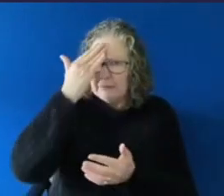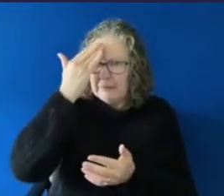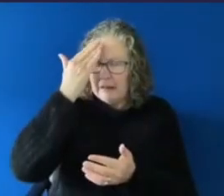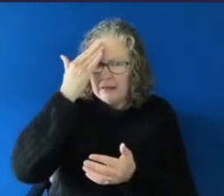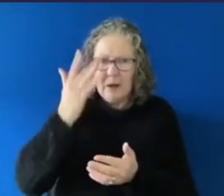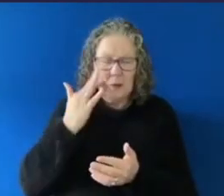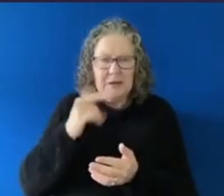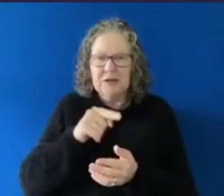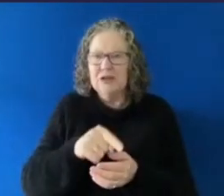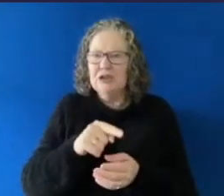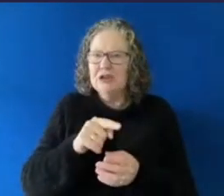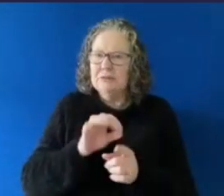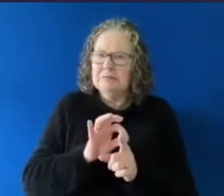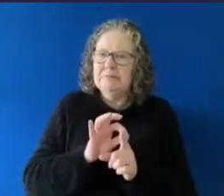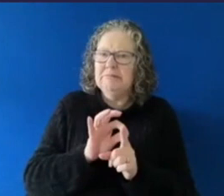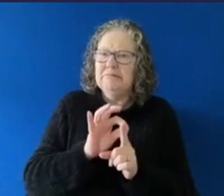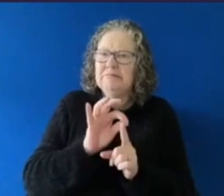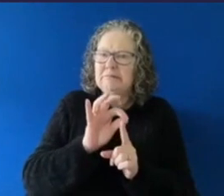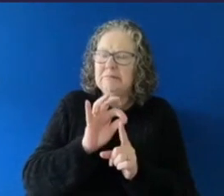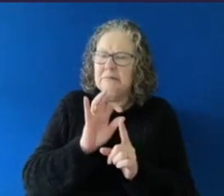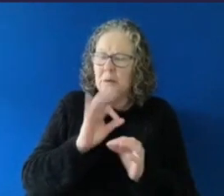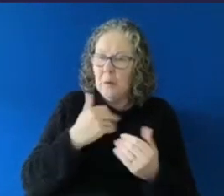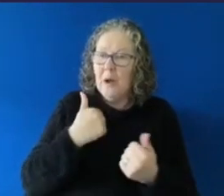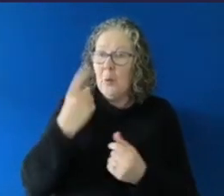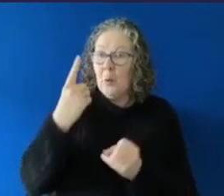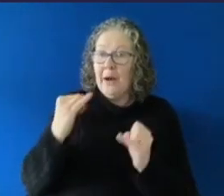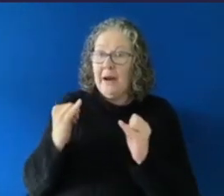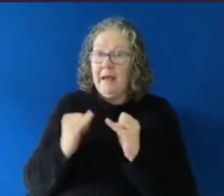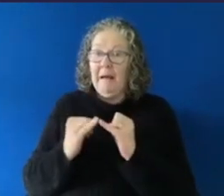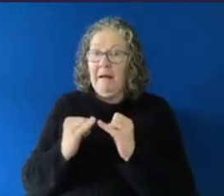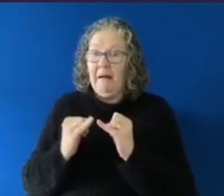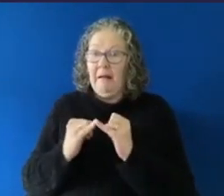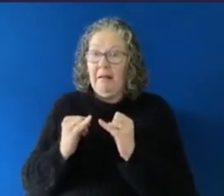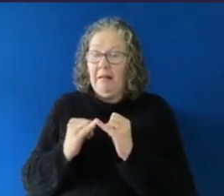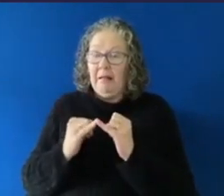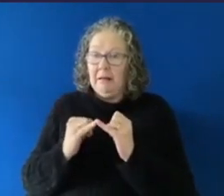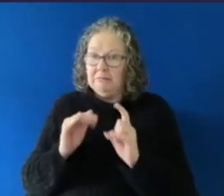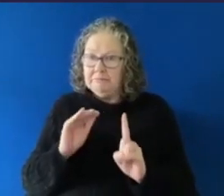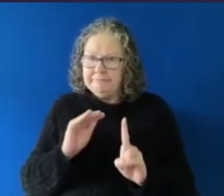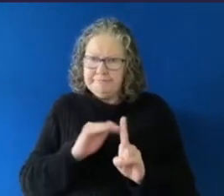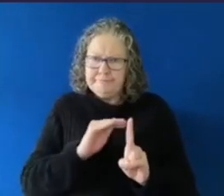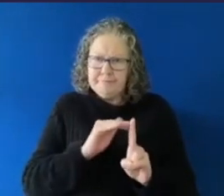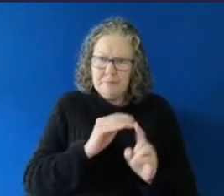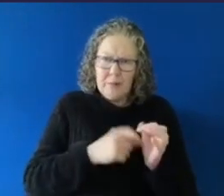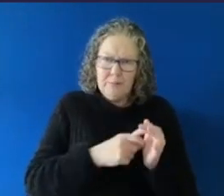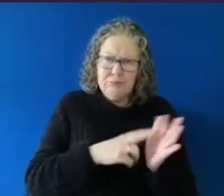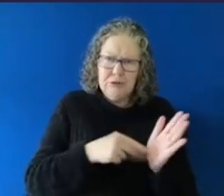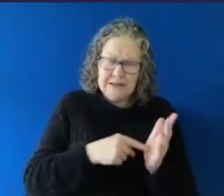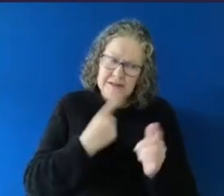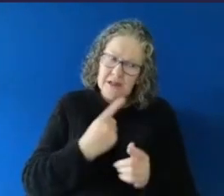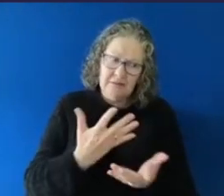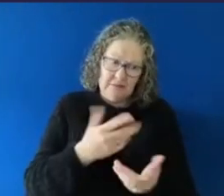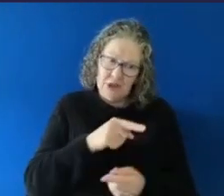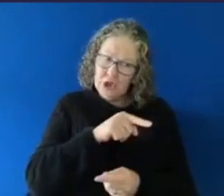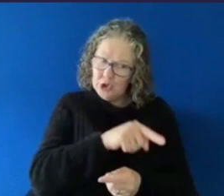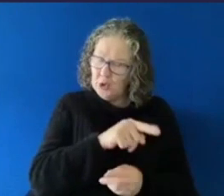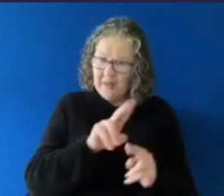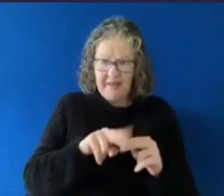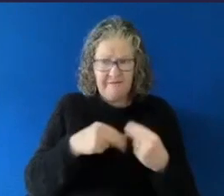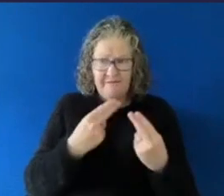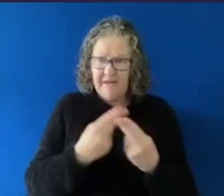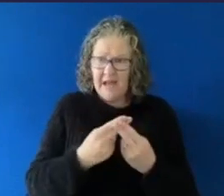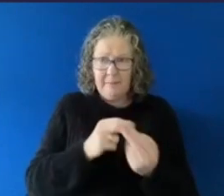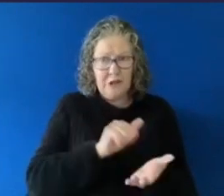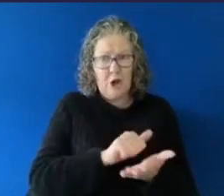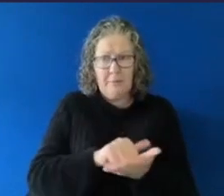of rehabilitation, one of the uncles turned around to Brent and said, well, you're the family grocery